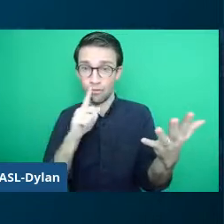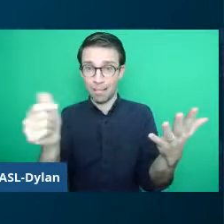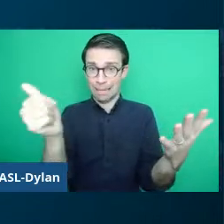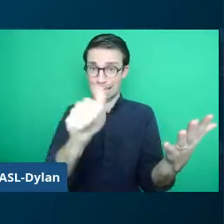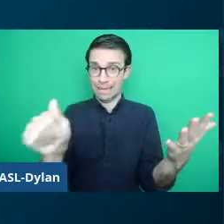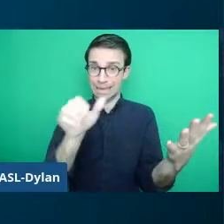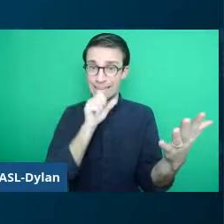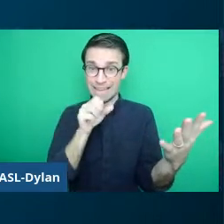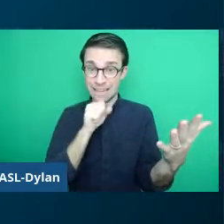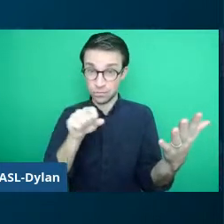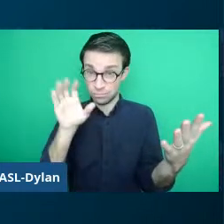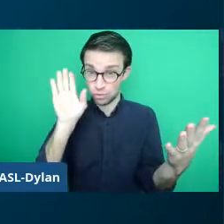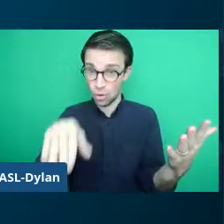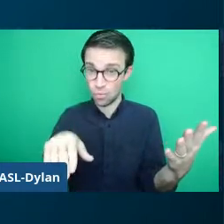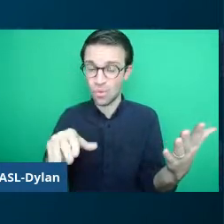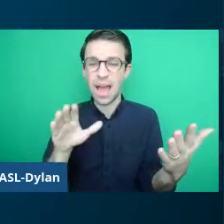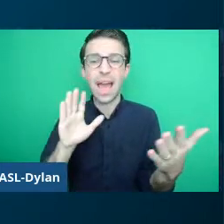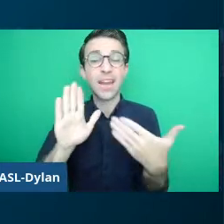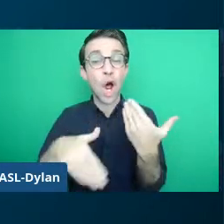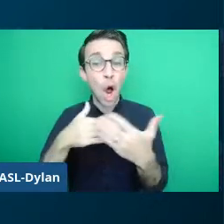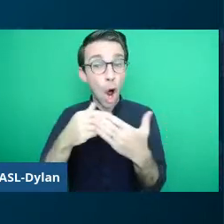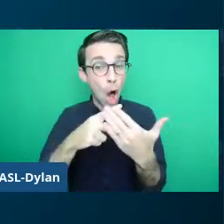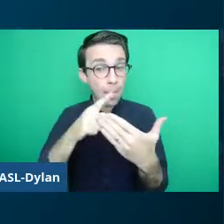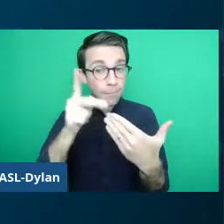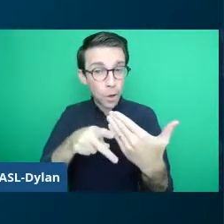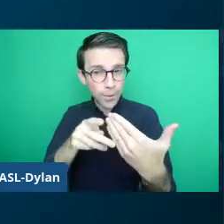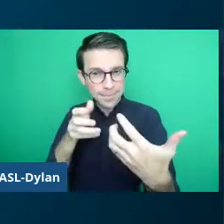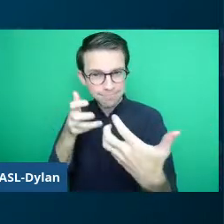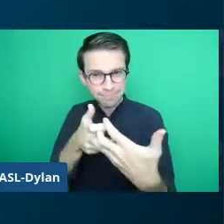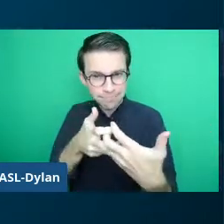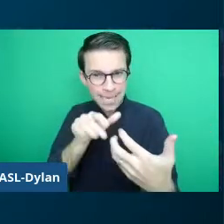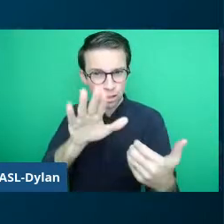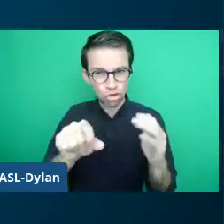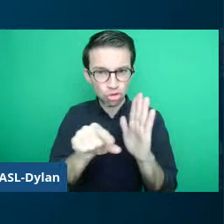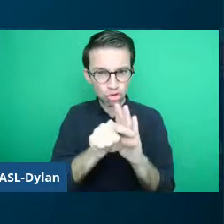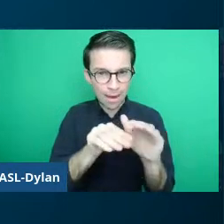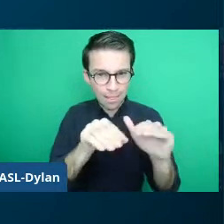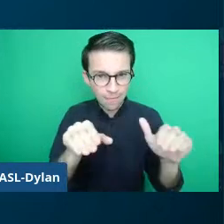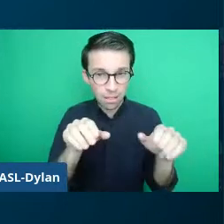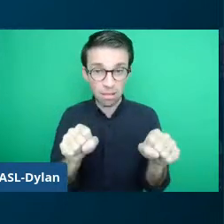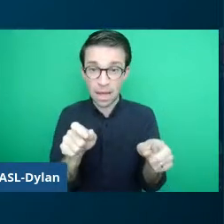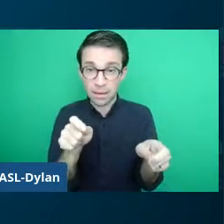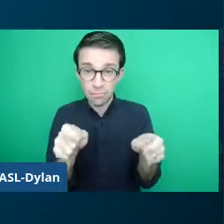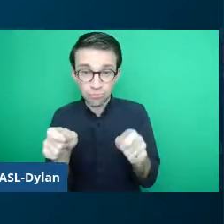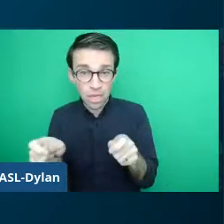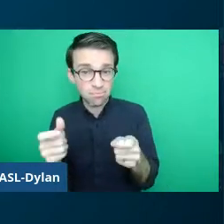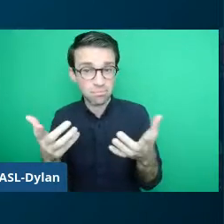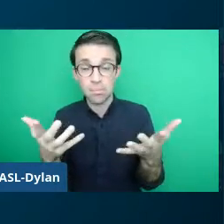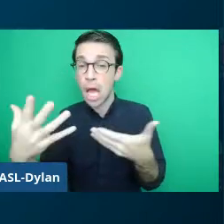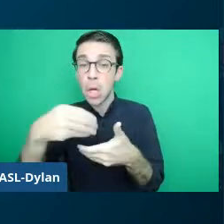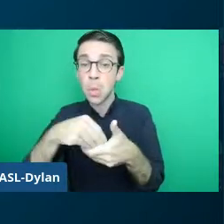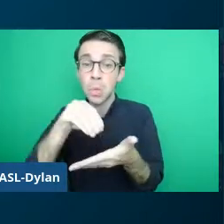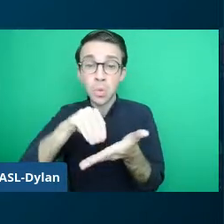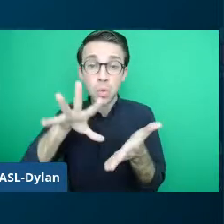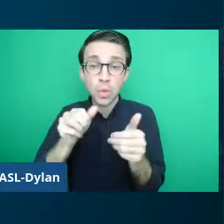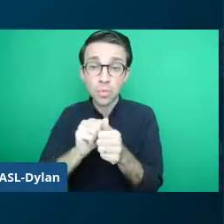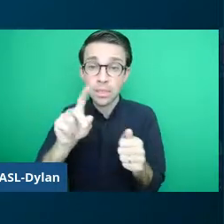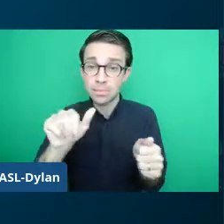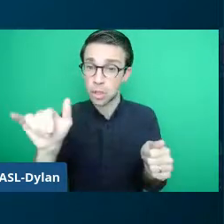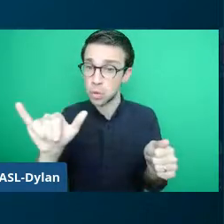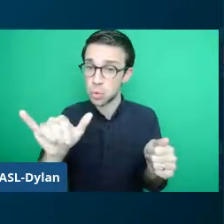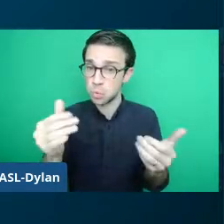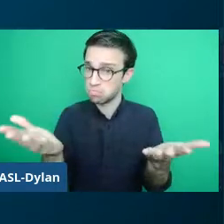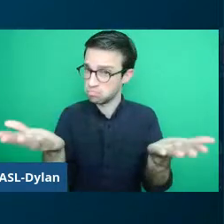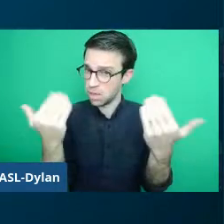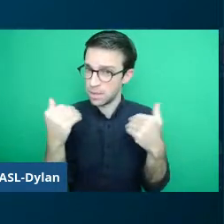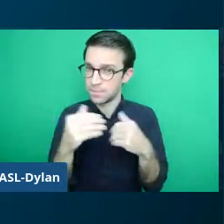and more? All programs are tailored to specific grade levels, and they can be modified for groups that include students with disabilities too. So all you have